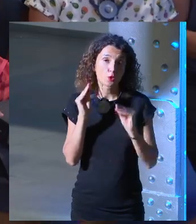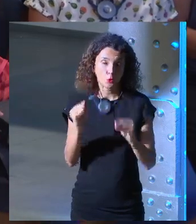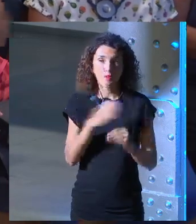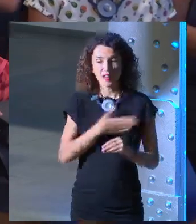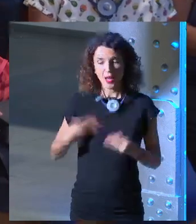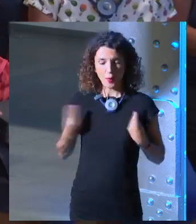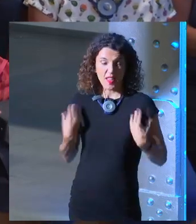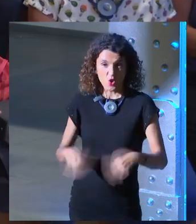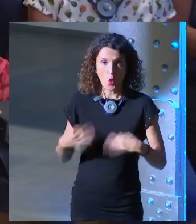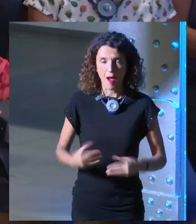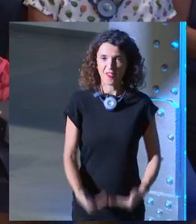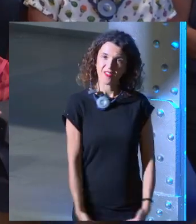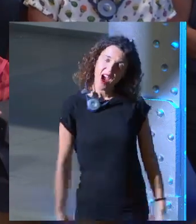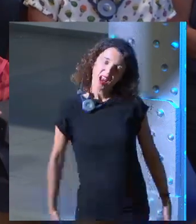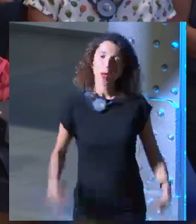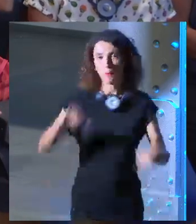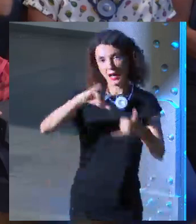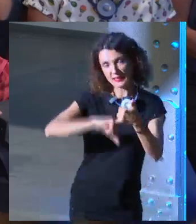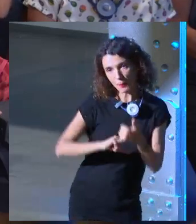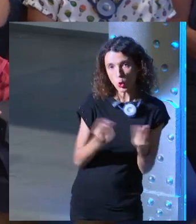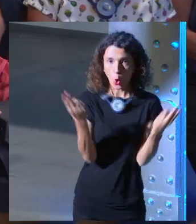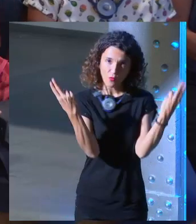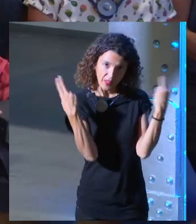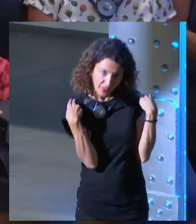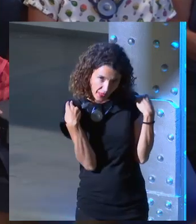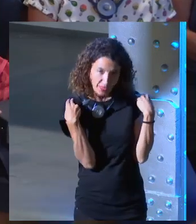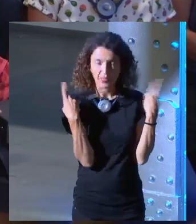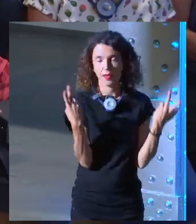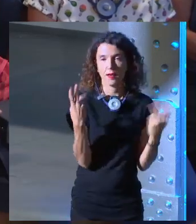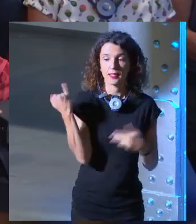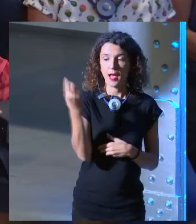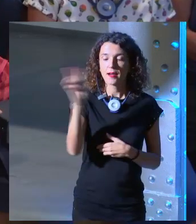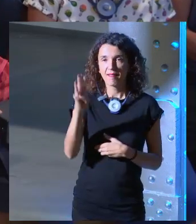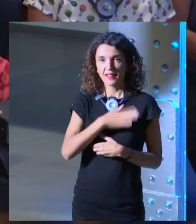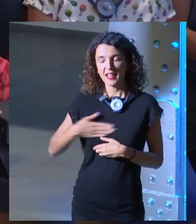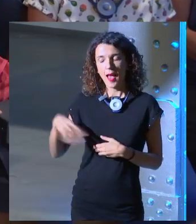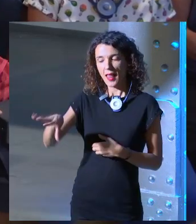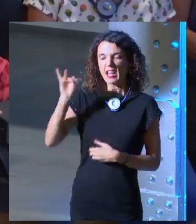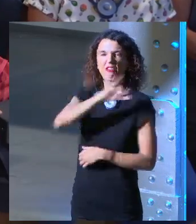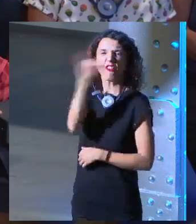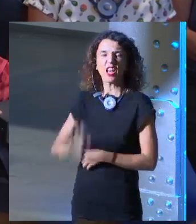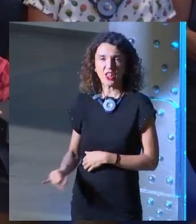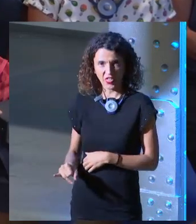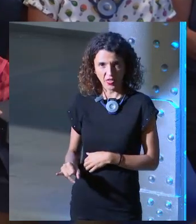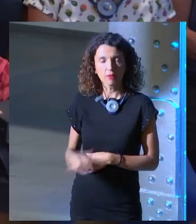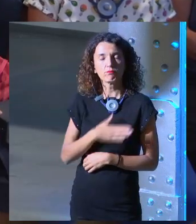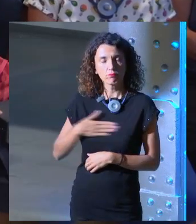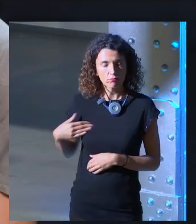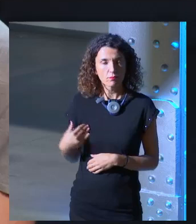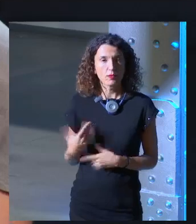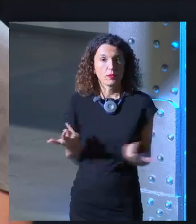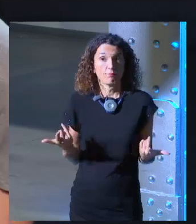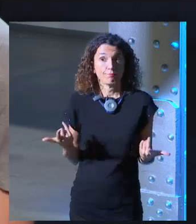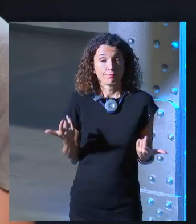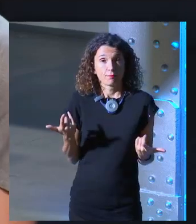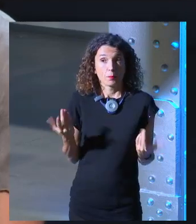Mrs. Winterson decided normality for her. Skirts, marriage, obedience. But facing all